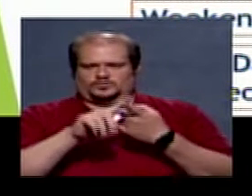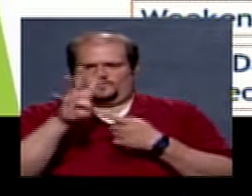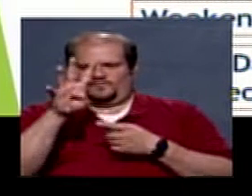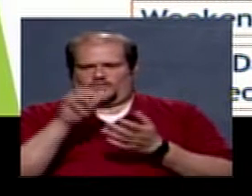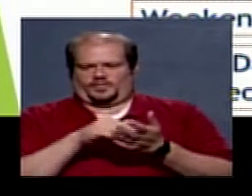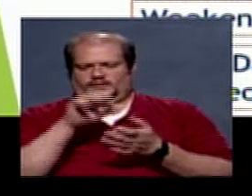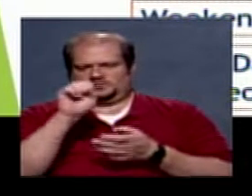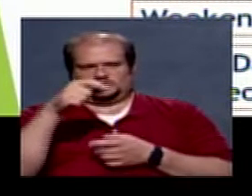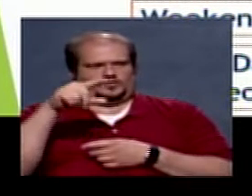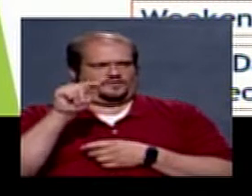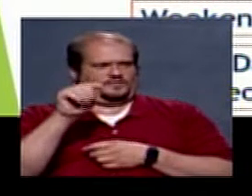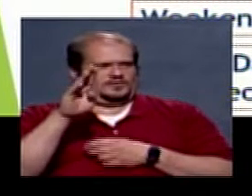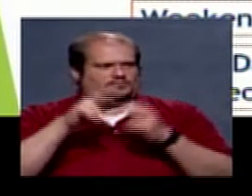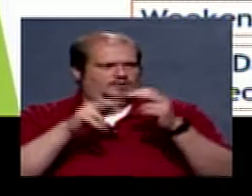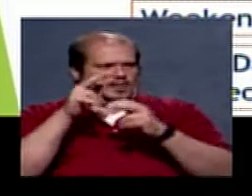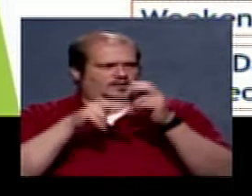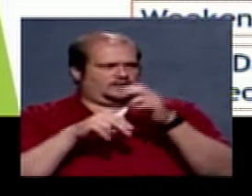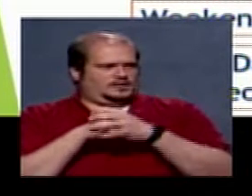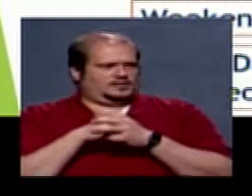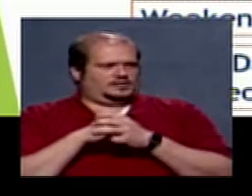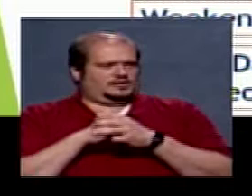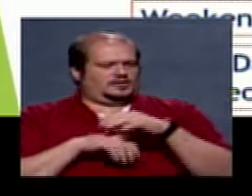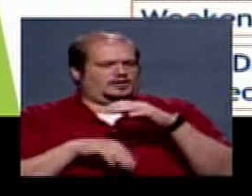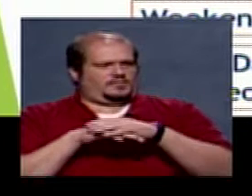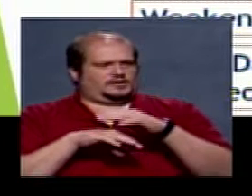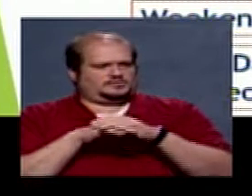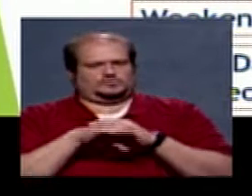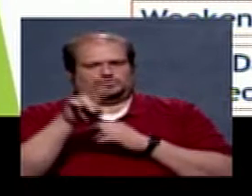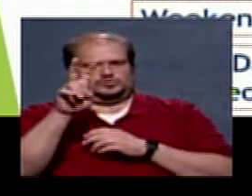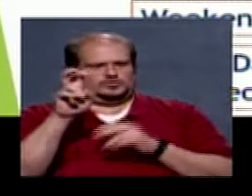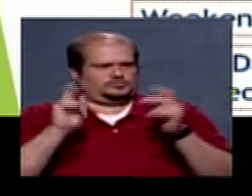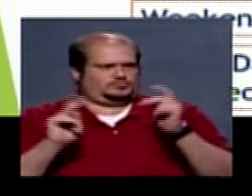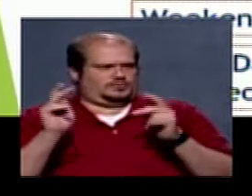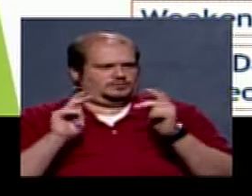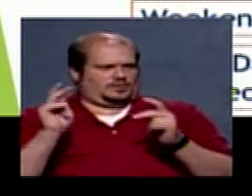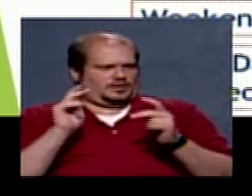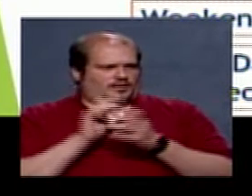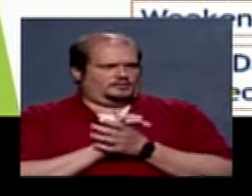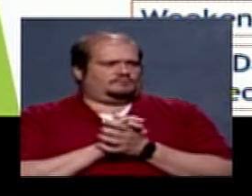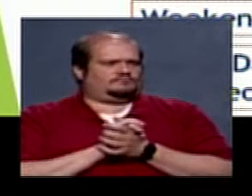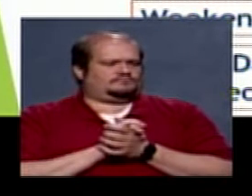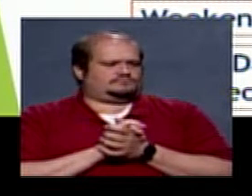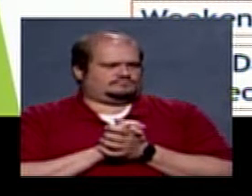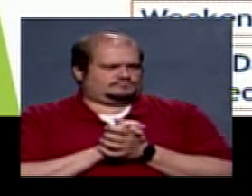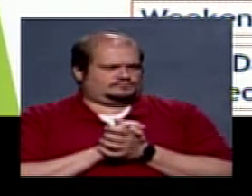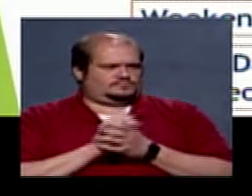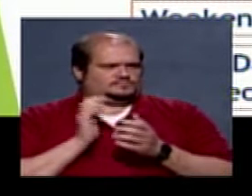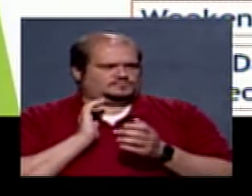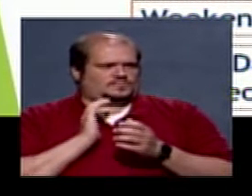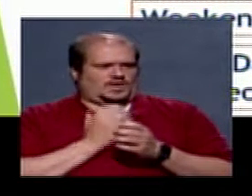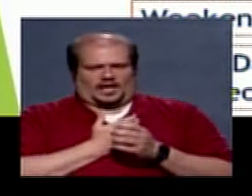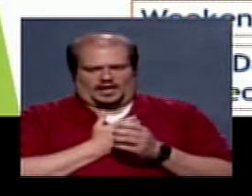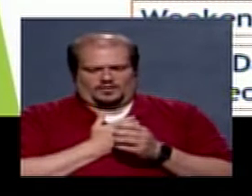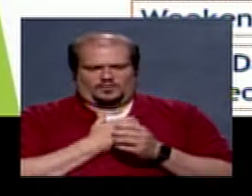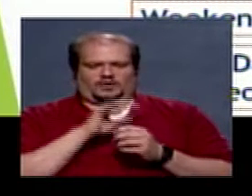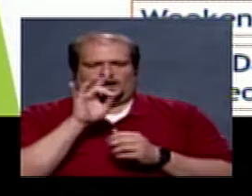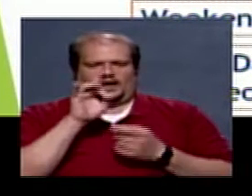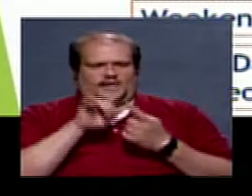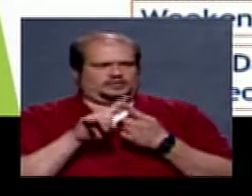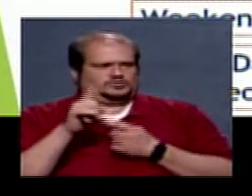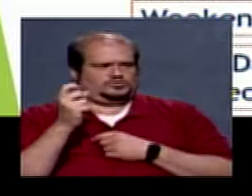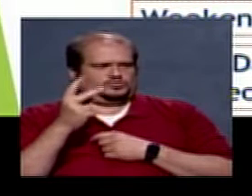square feet building, maximum occupancy of 200 people, hours 8 to